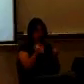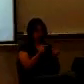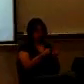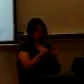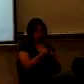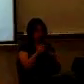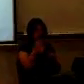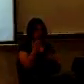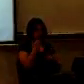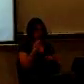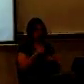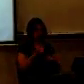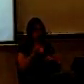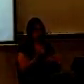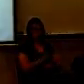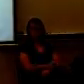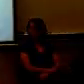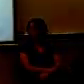could also be